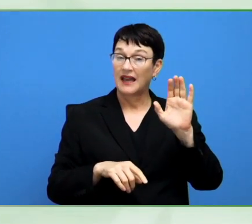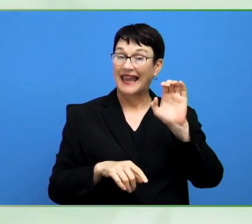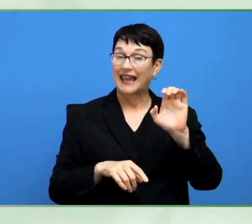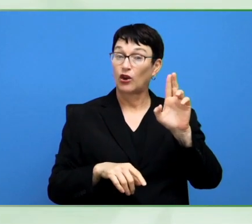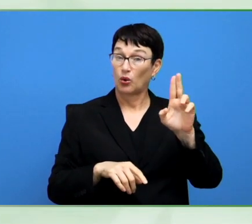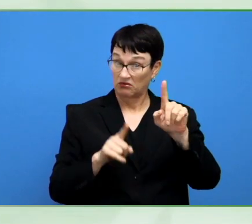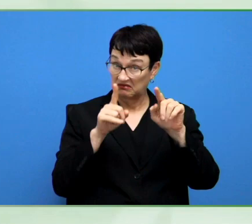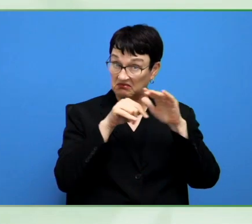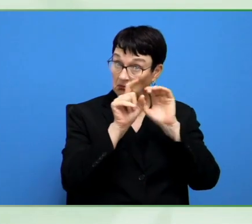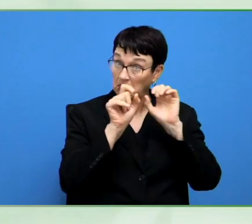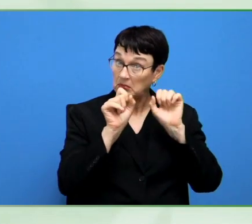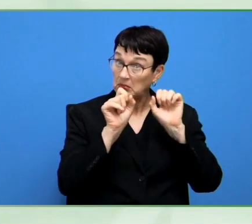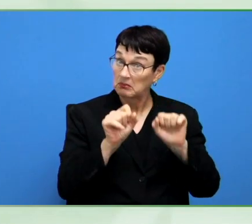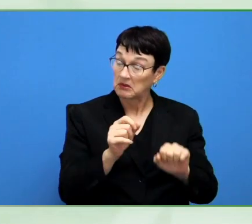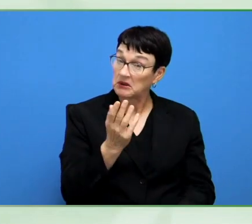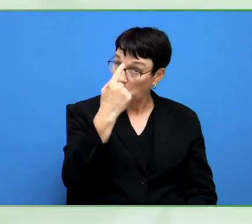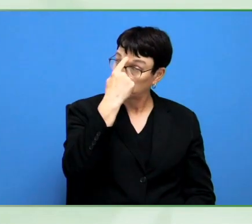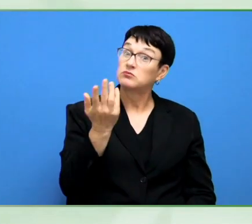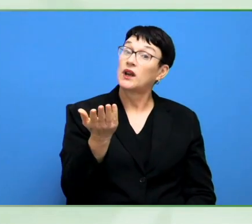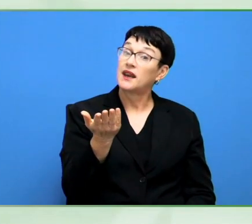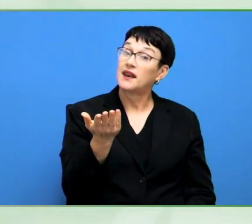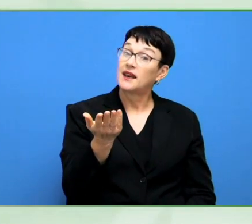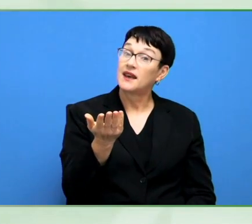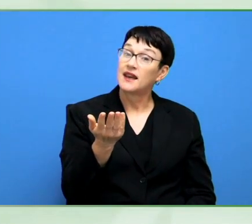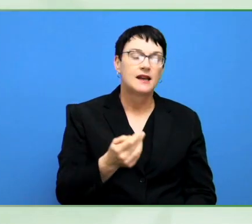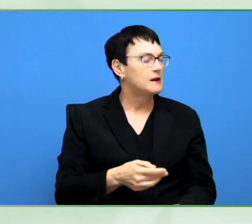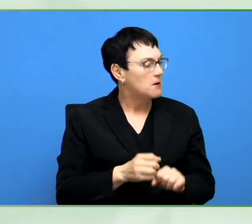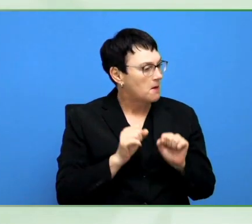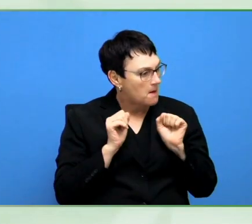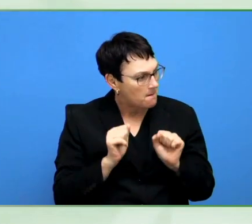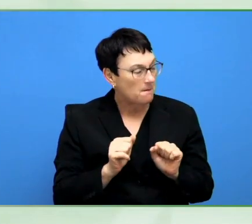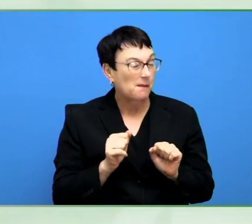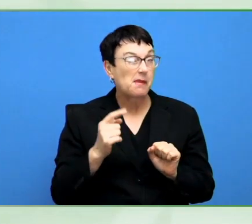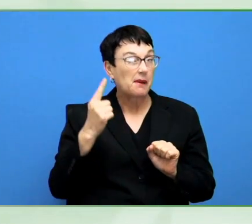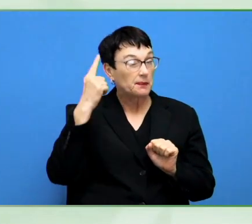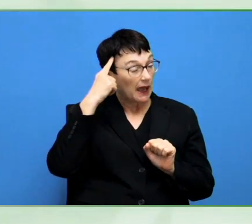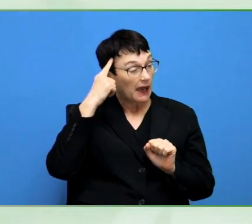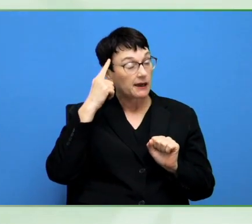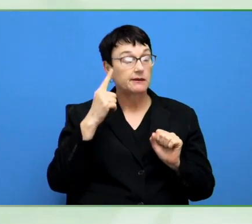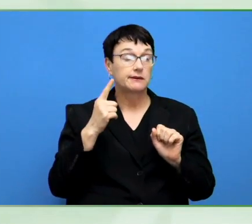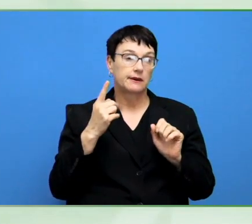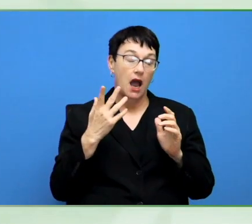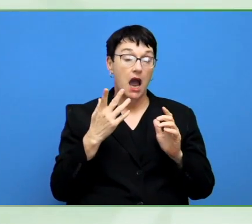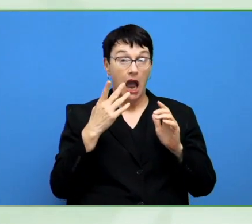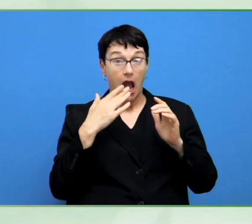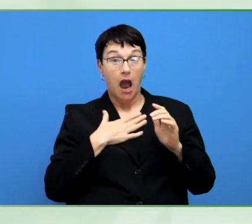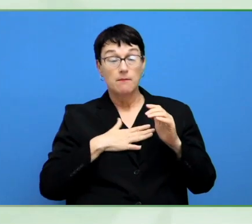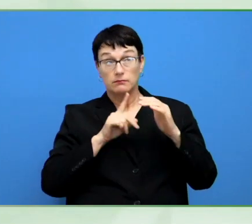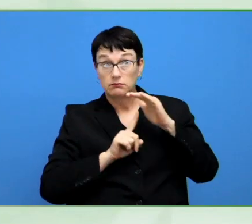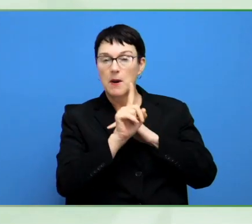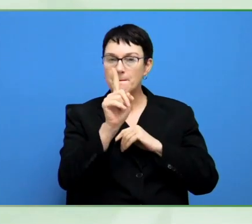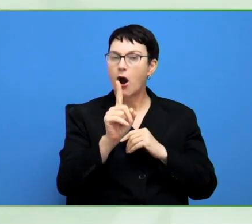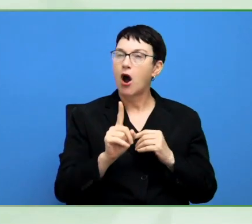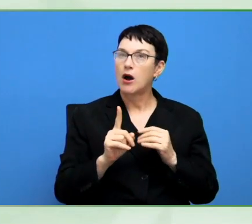question. I guess the main barriers is into areas, financial and the